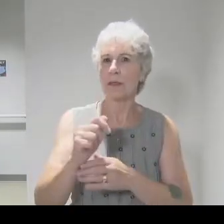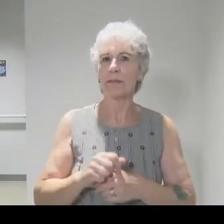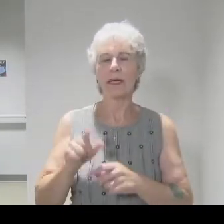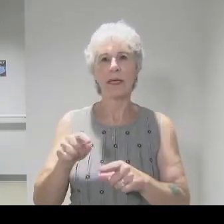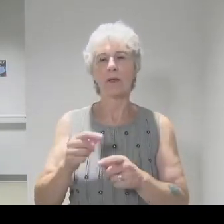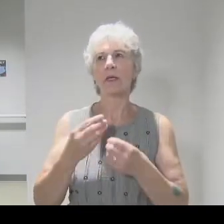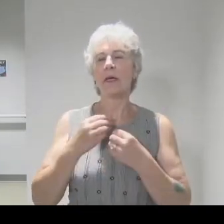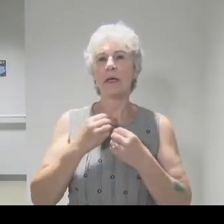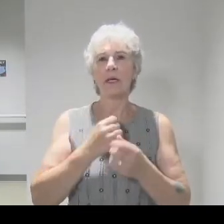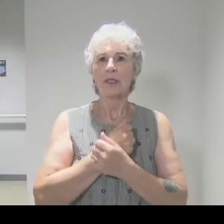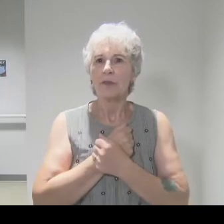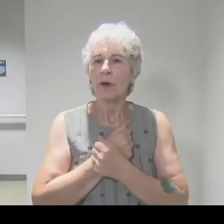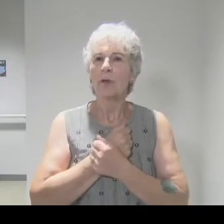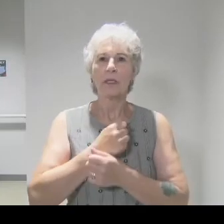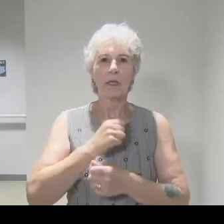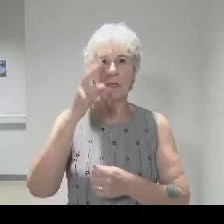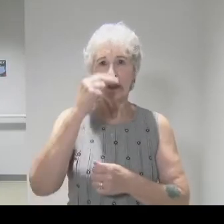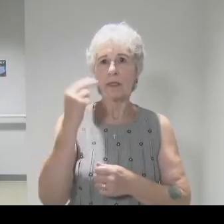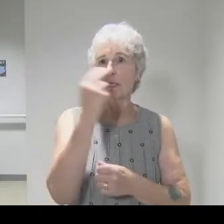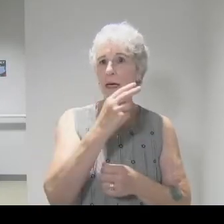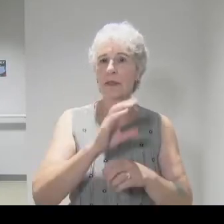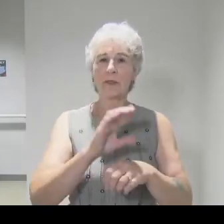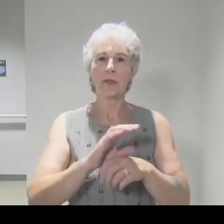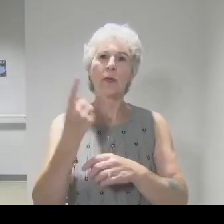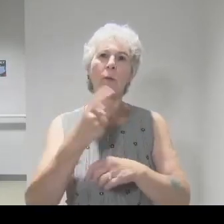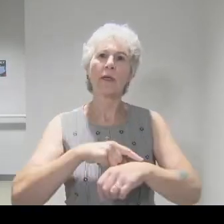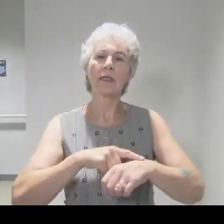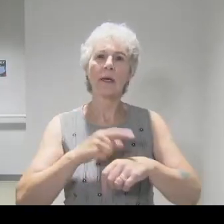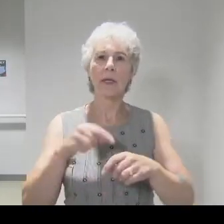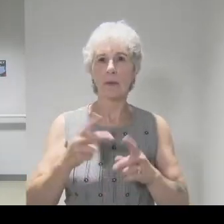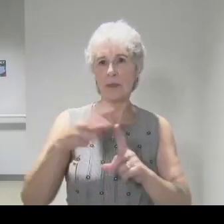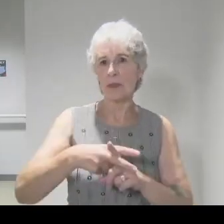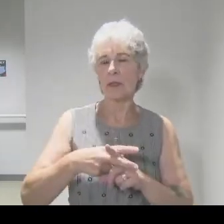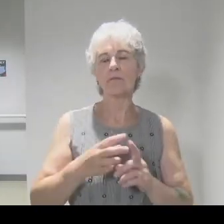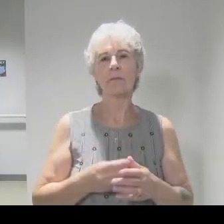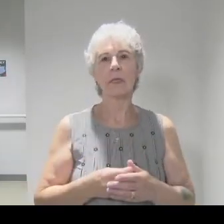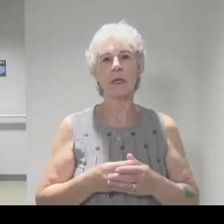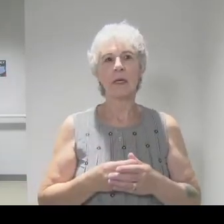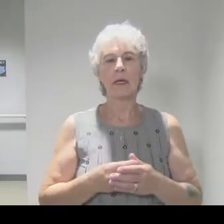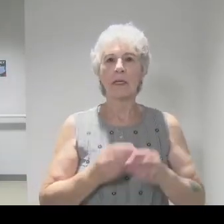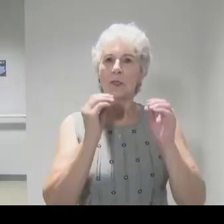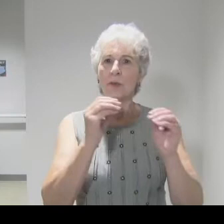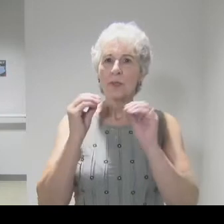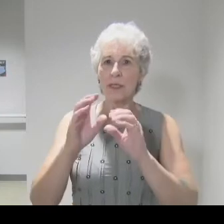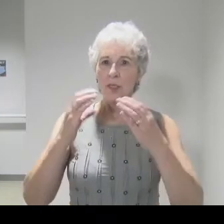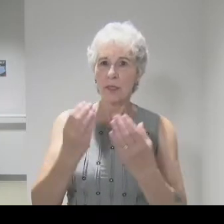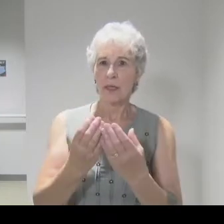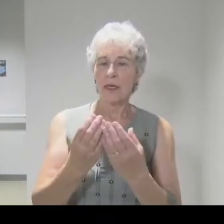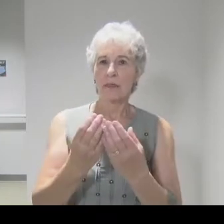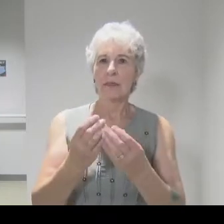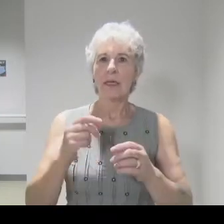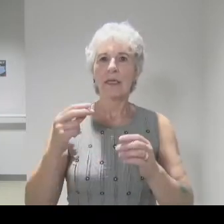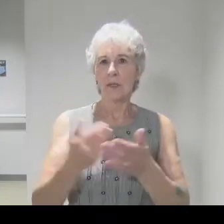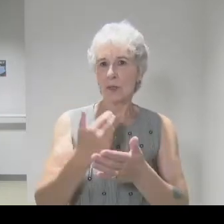to the Roman Catholic Church. And at one point in his career, he was assigned to teach a class in the newly opened